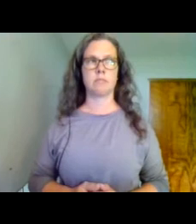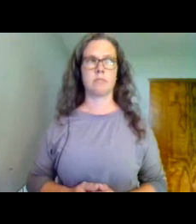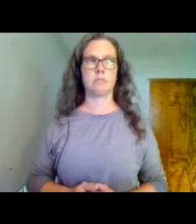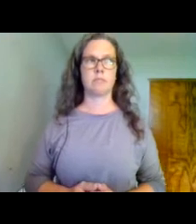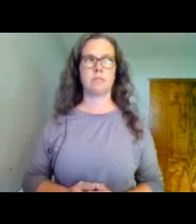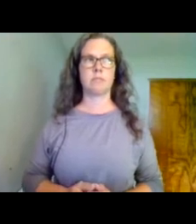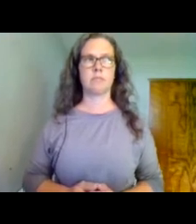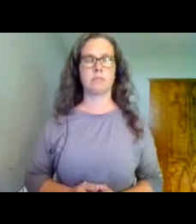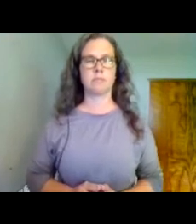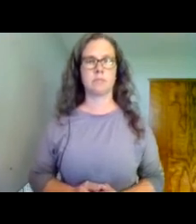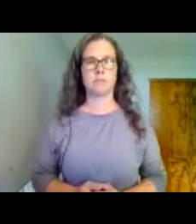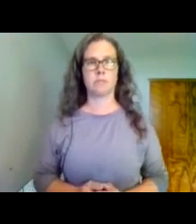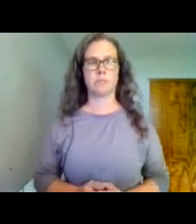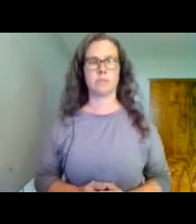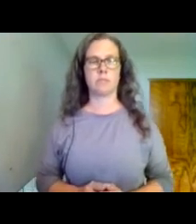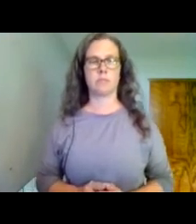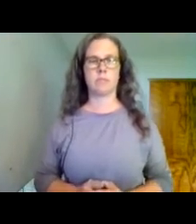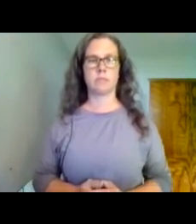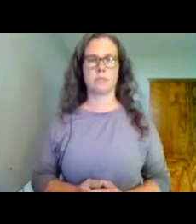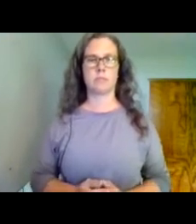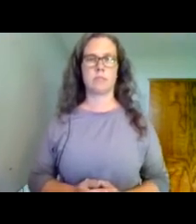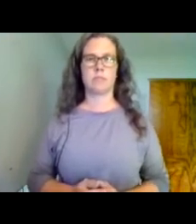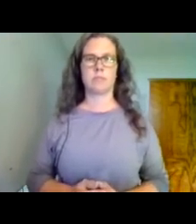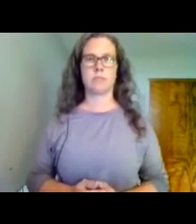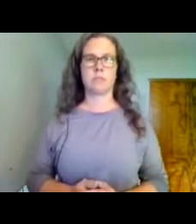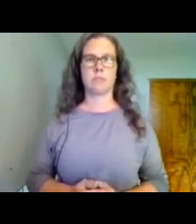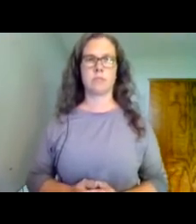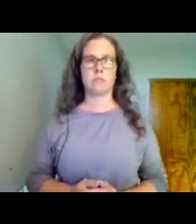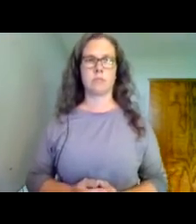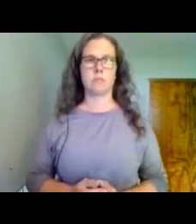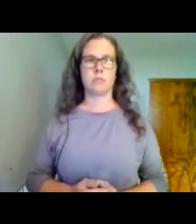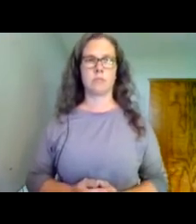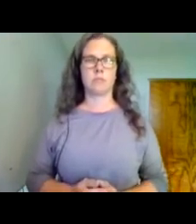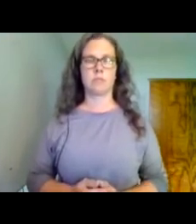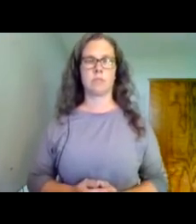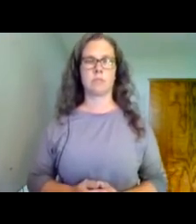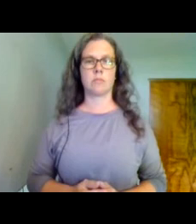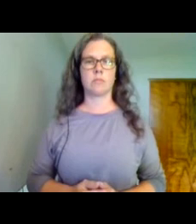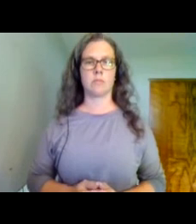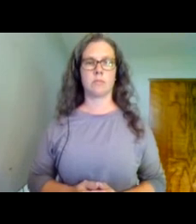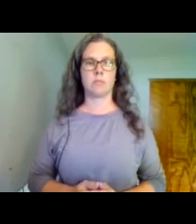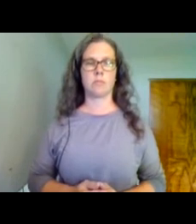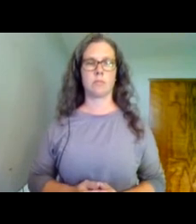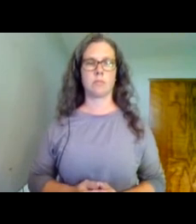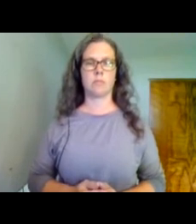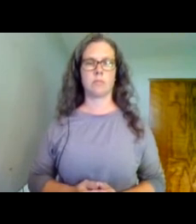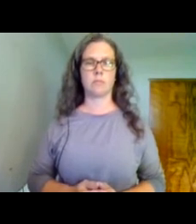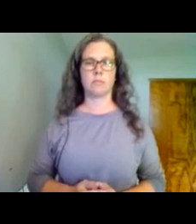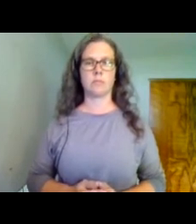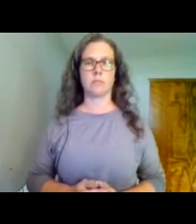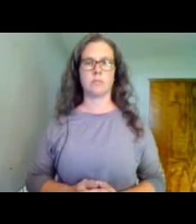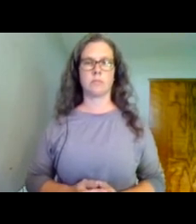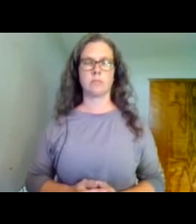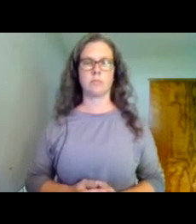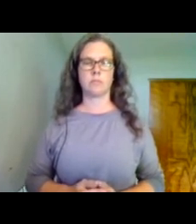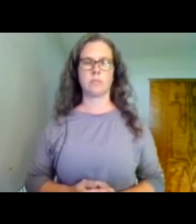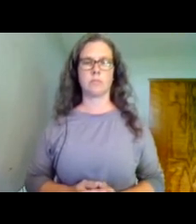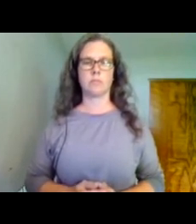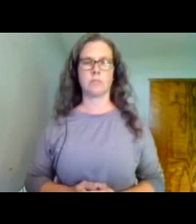and for instance, the Fernco couplers to make the connections. The stainless steel bands on the couplers have been darn